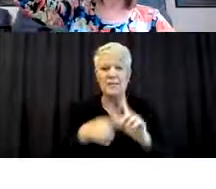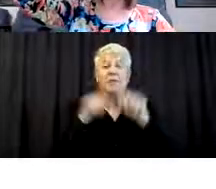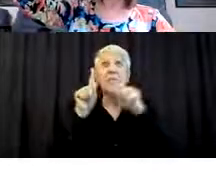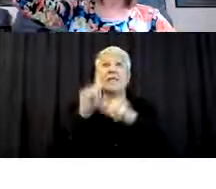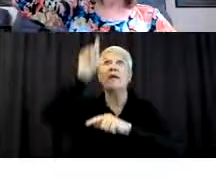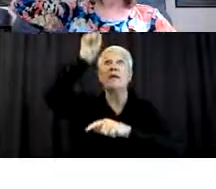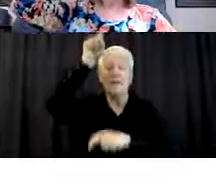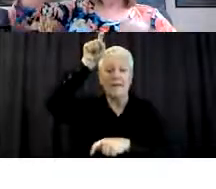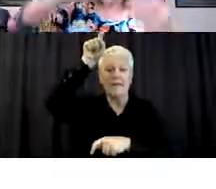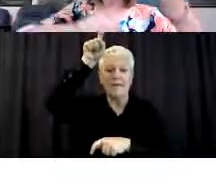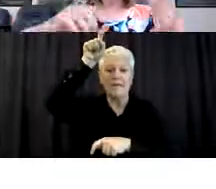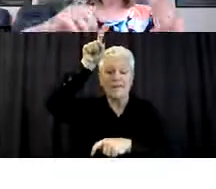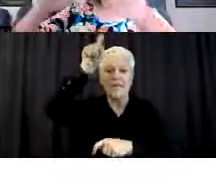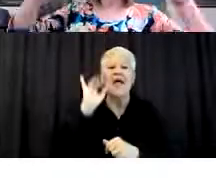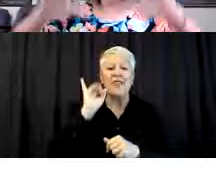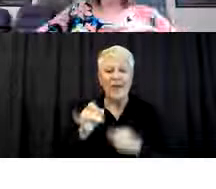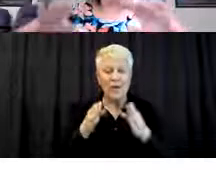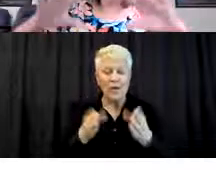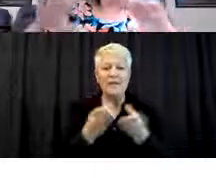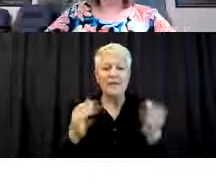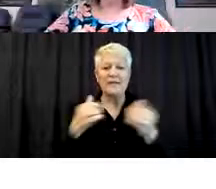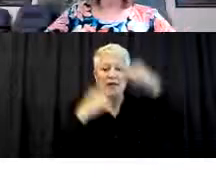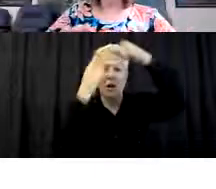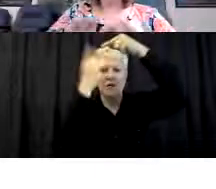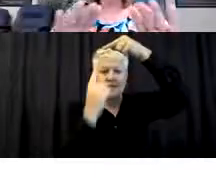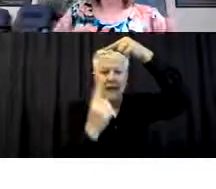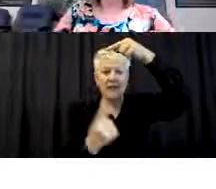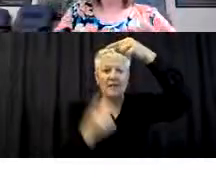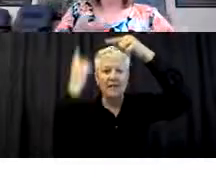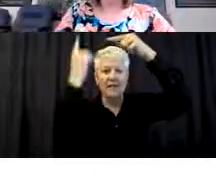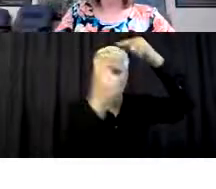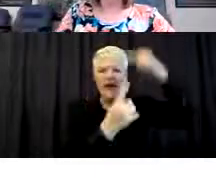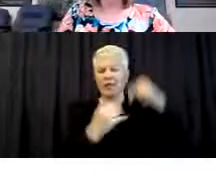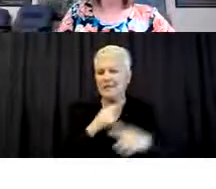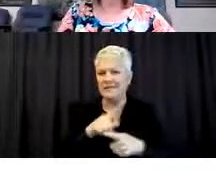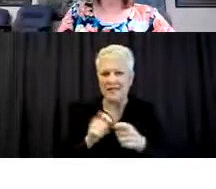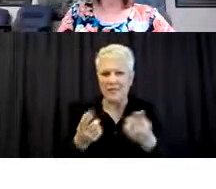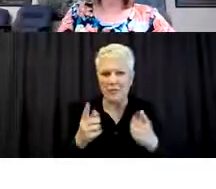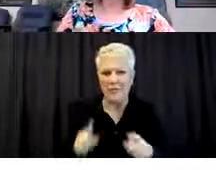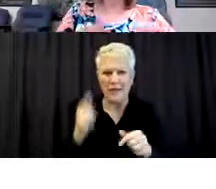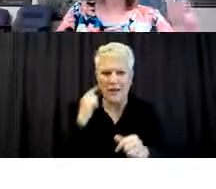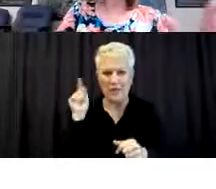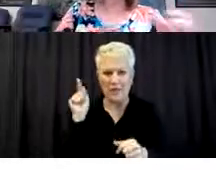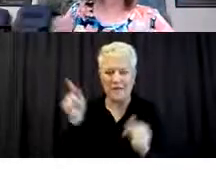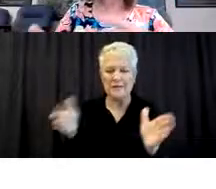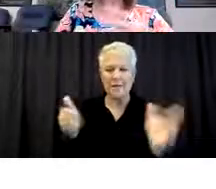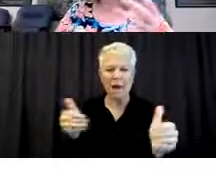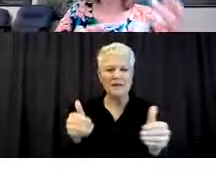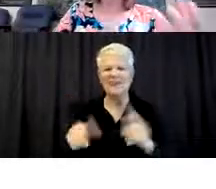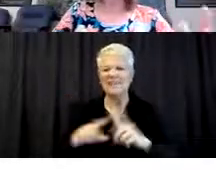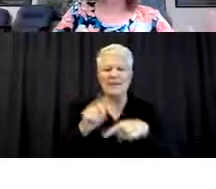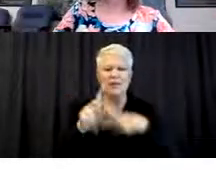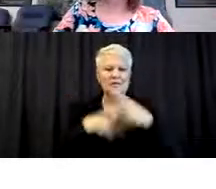the top. That way, things that are dangling down, which is exactly what's going on in this box, all sorts of